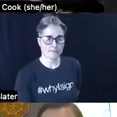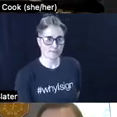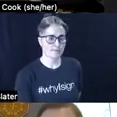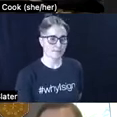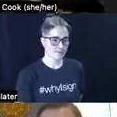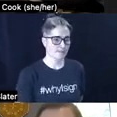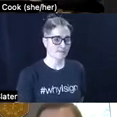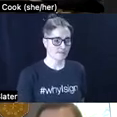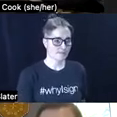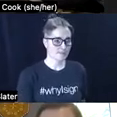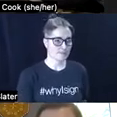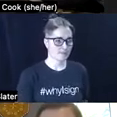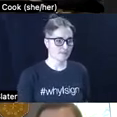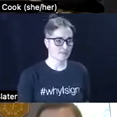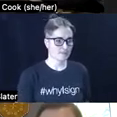All right.